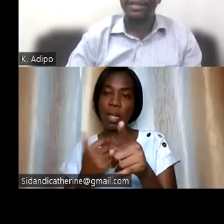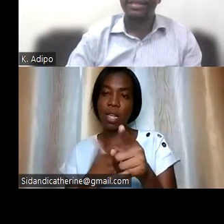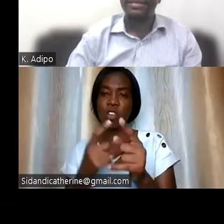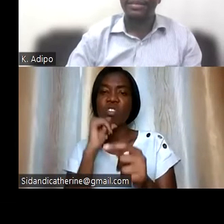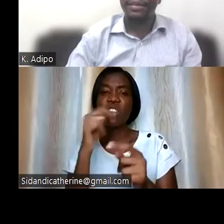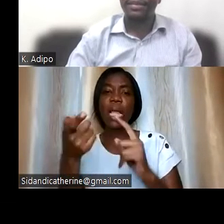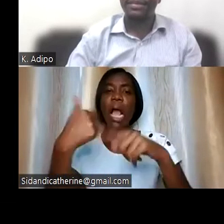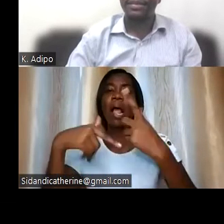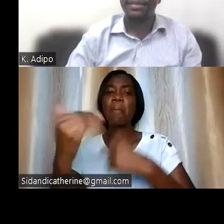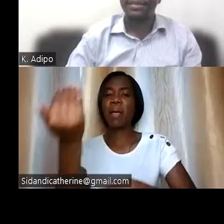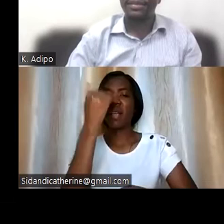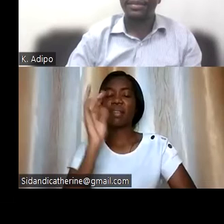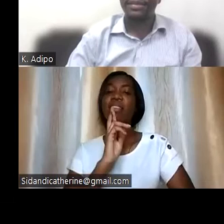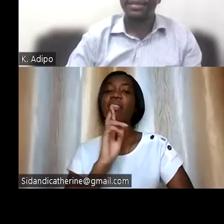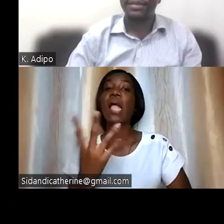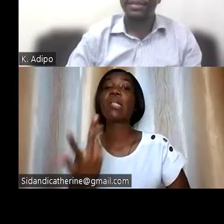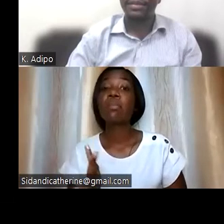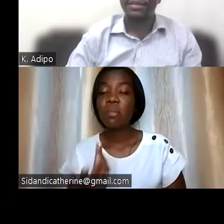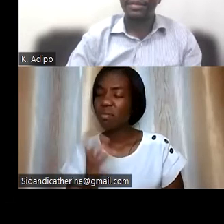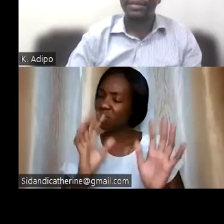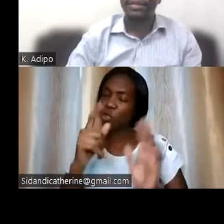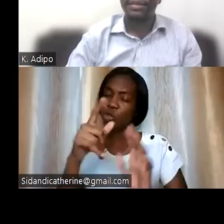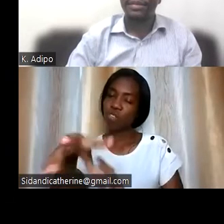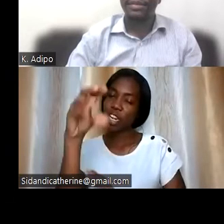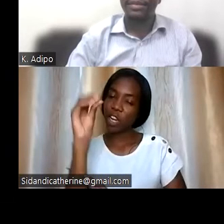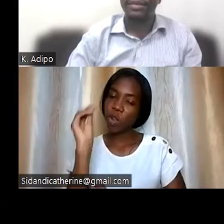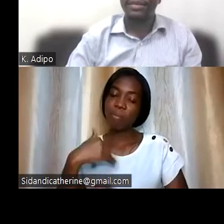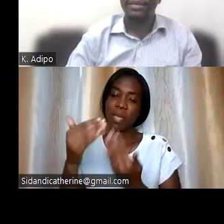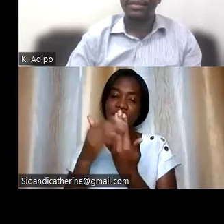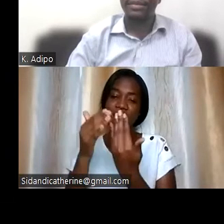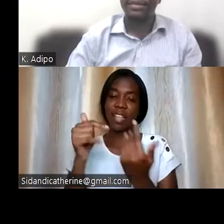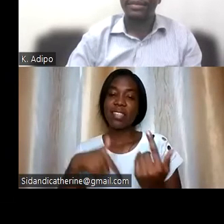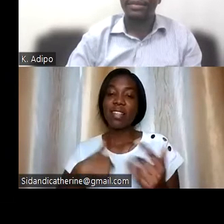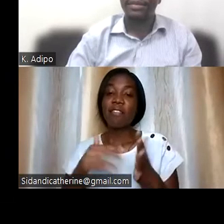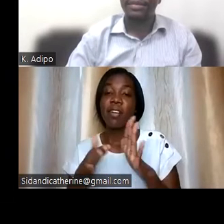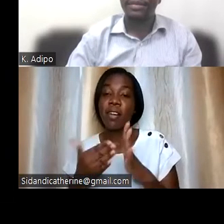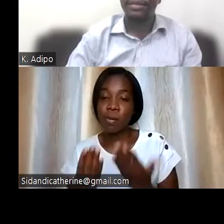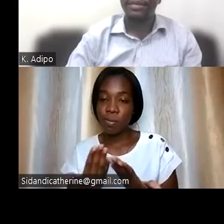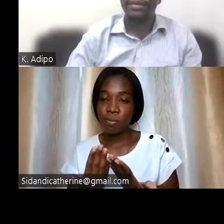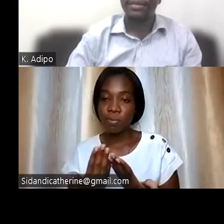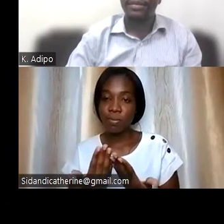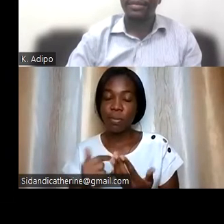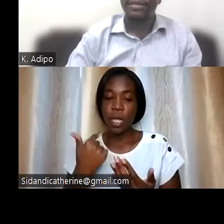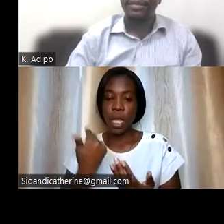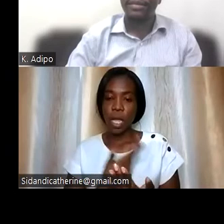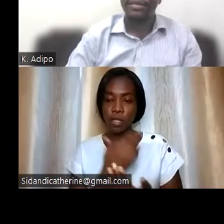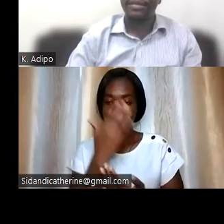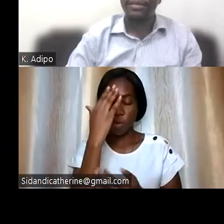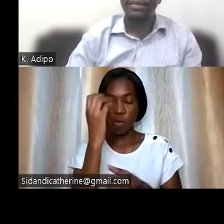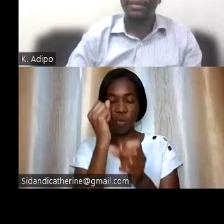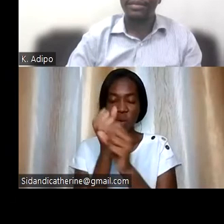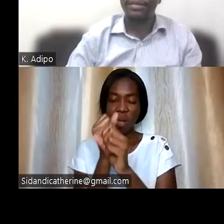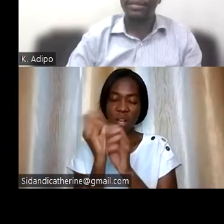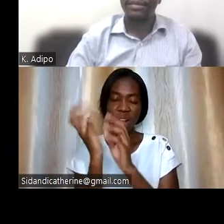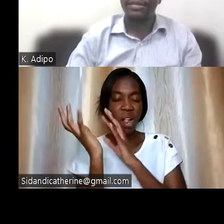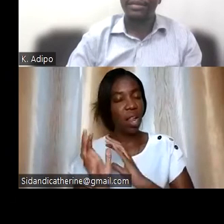results. Come and find out how I'm taking care of myself. We know that the workload is a lot, but allow us